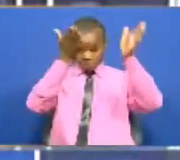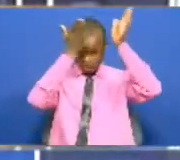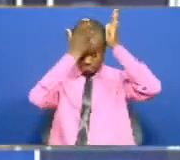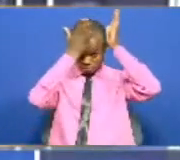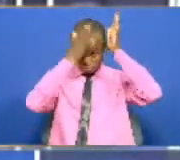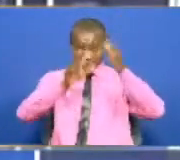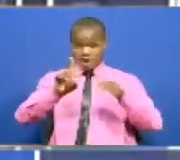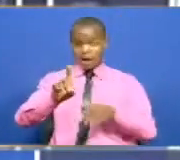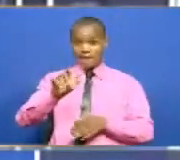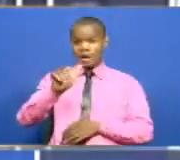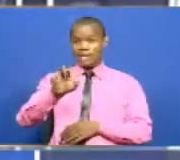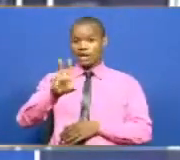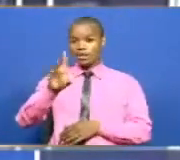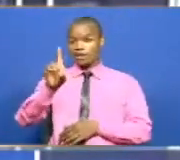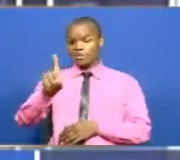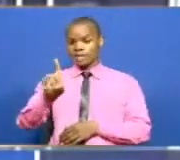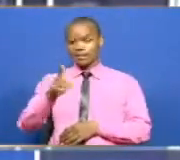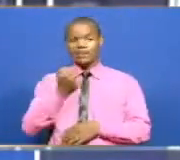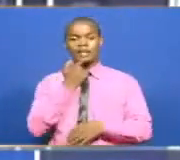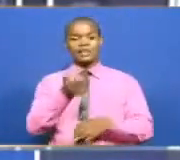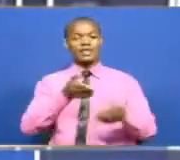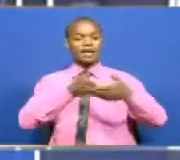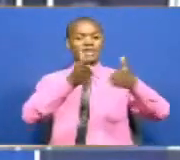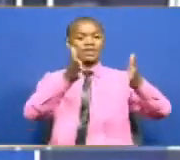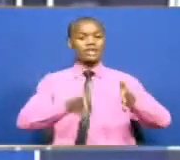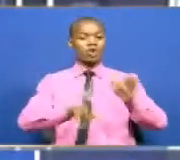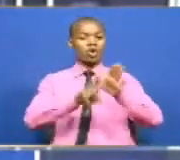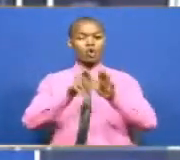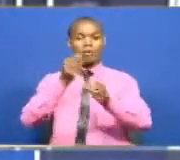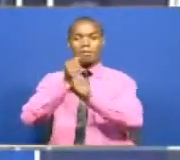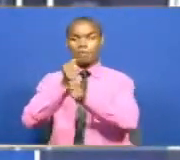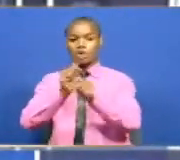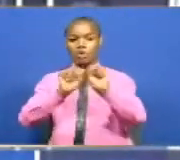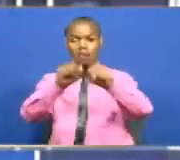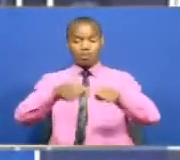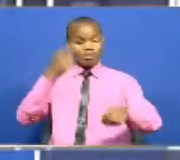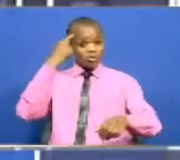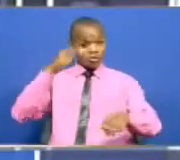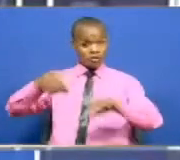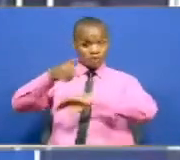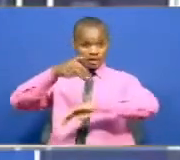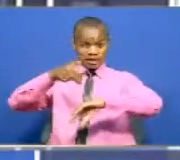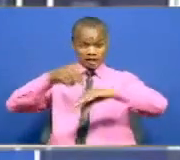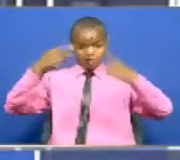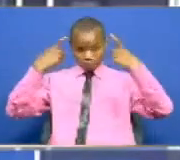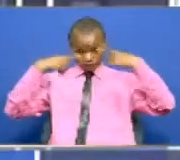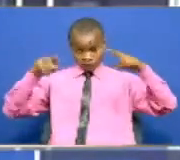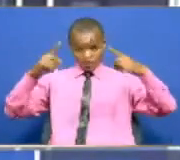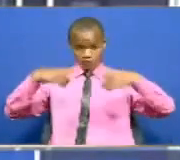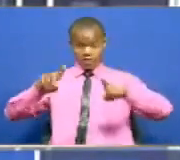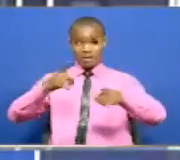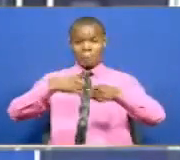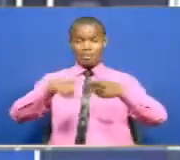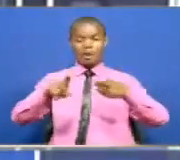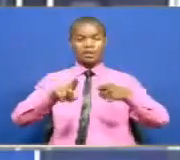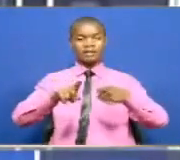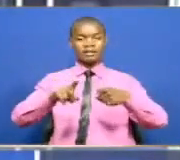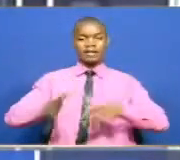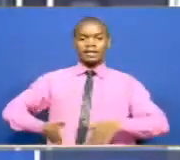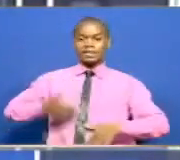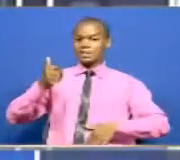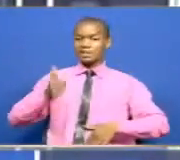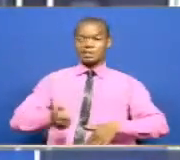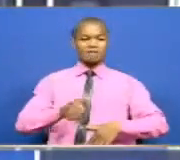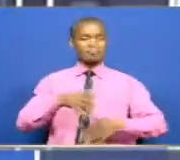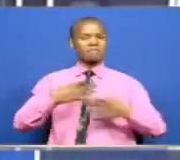Oginde warned politicians that the laws they make should be for the nation's posterity and not to settle scores or their